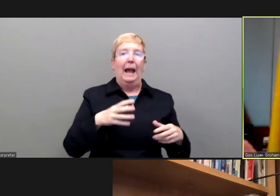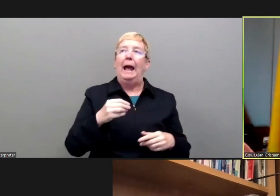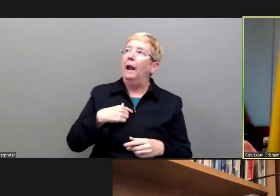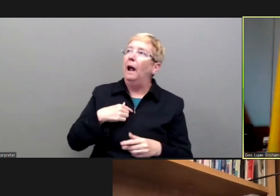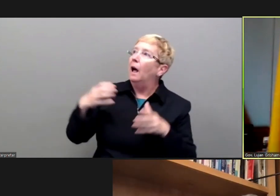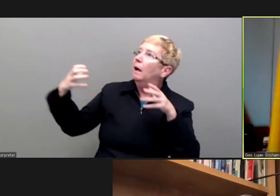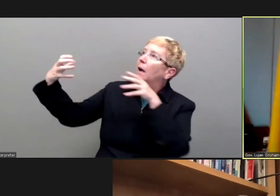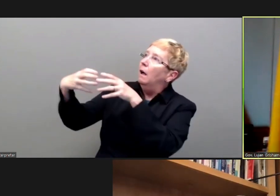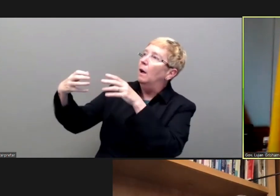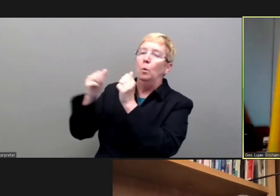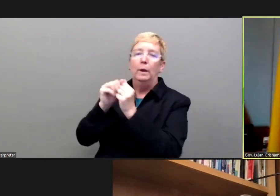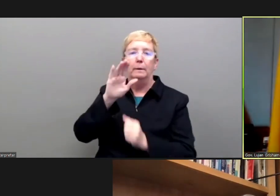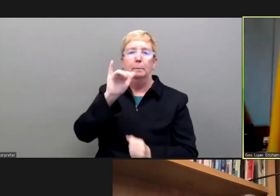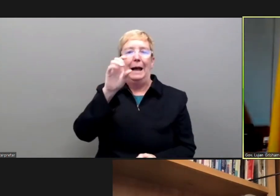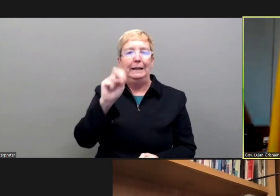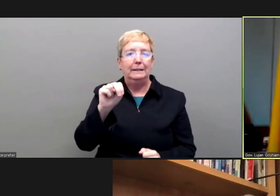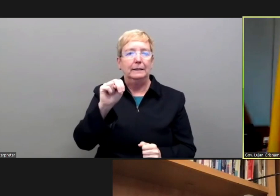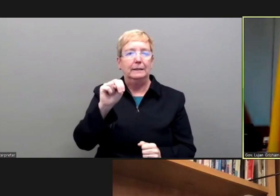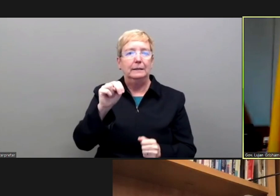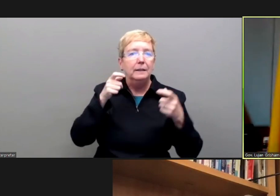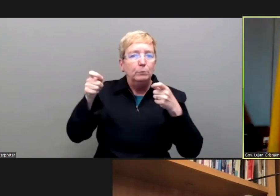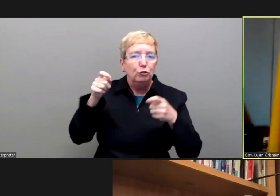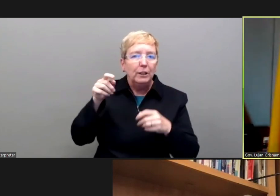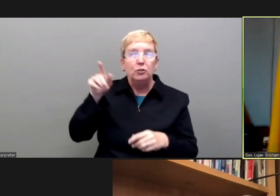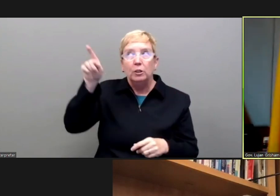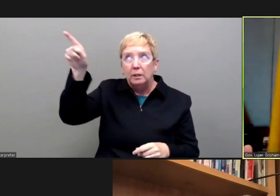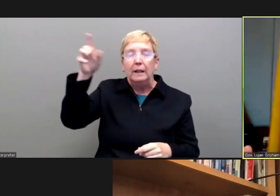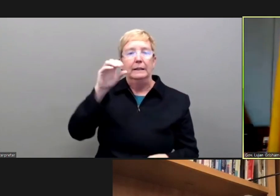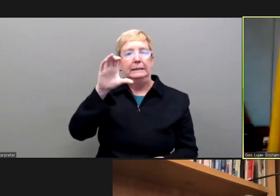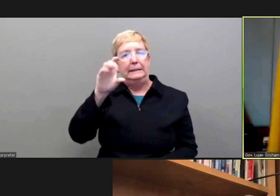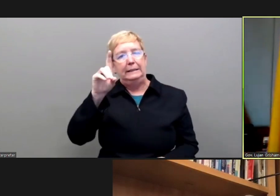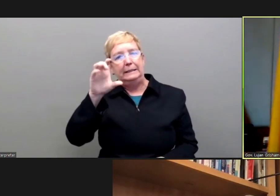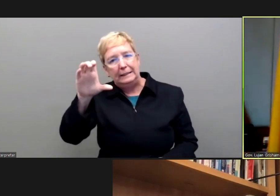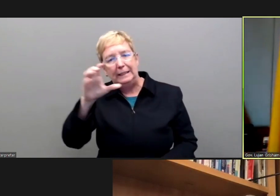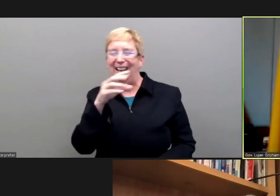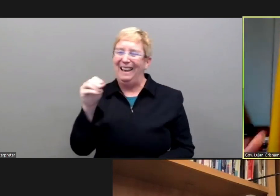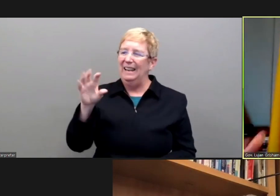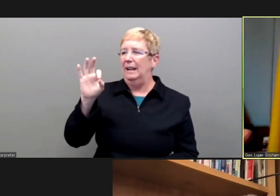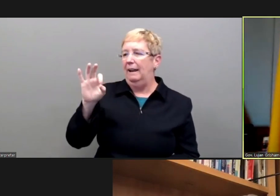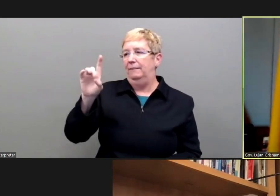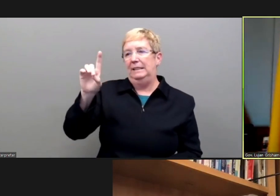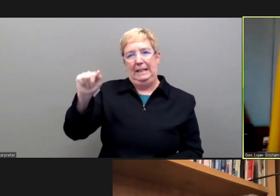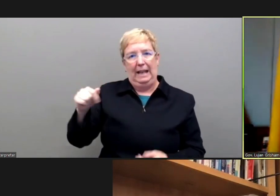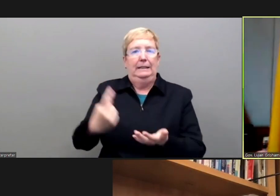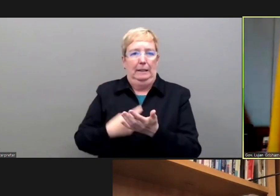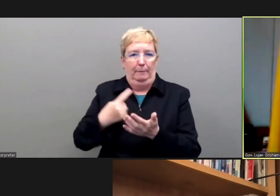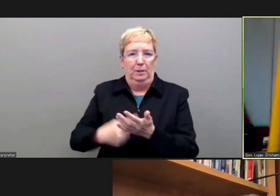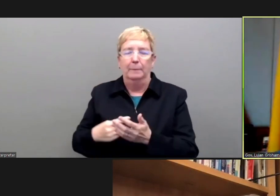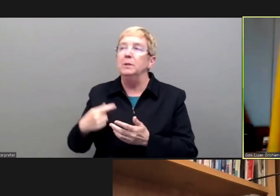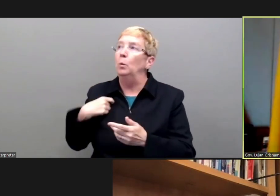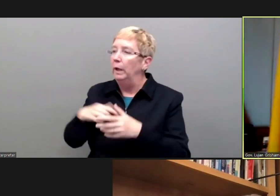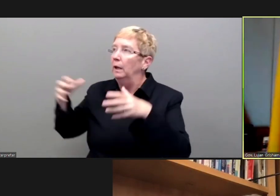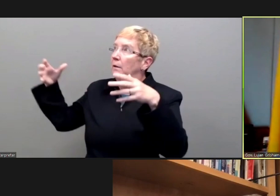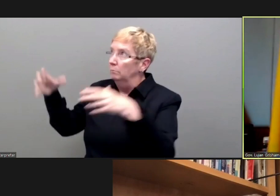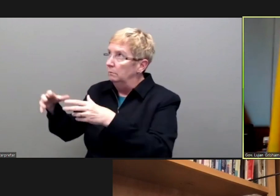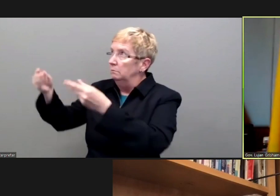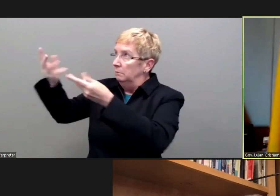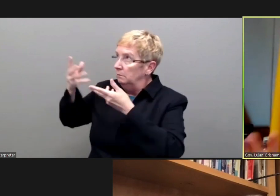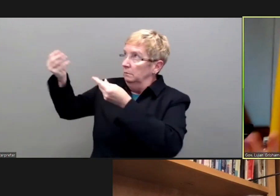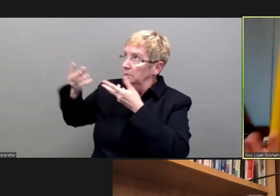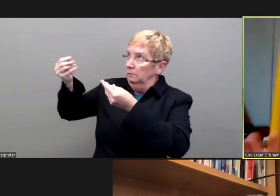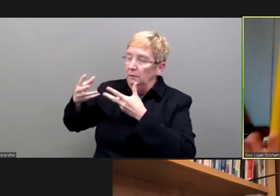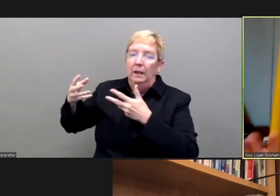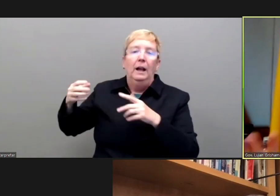CDC, sometimes representatives of the FDA, although they give us updates about their data collection, right? There's no